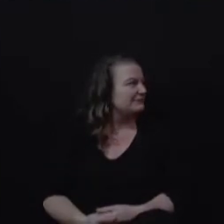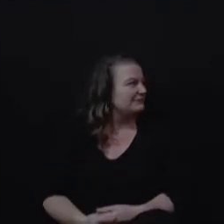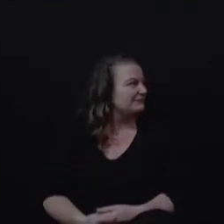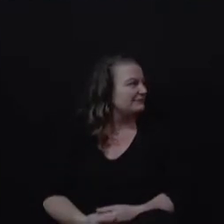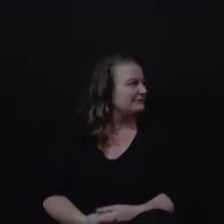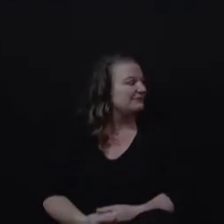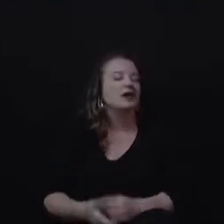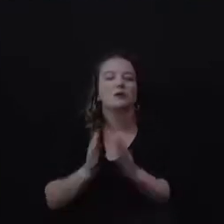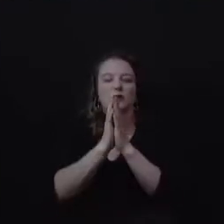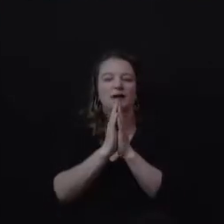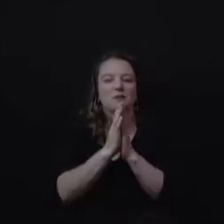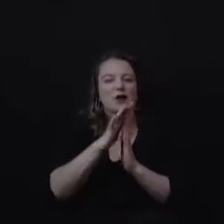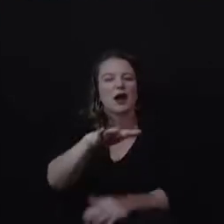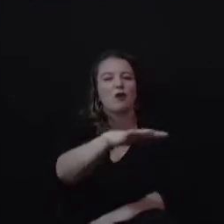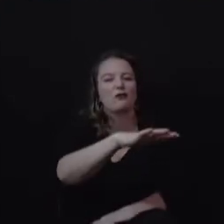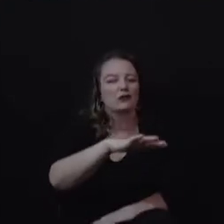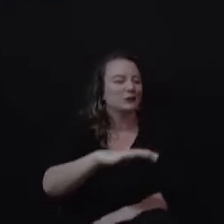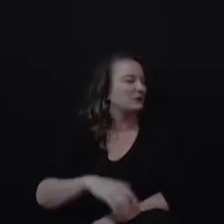we're going to pray over you guys.